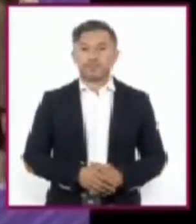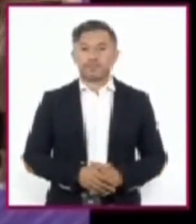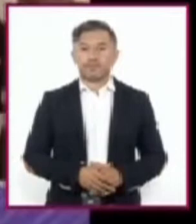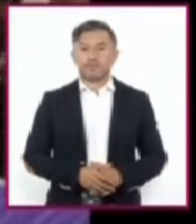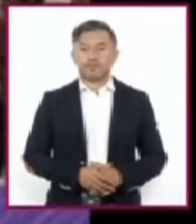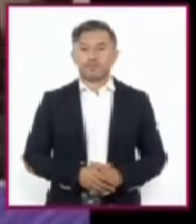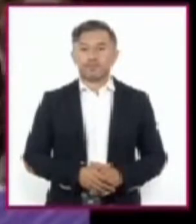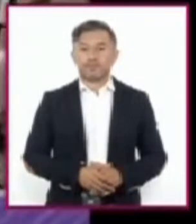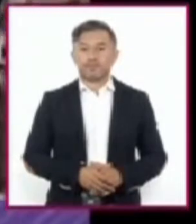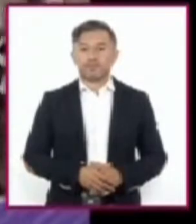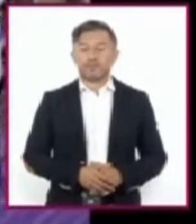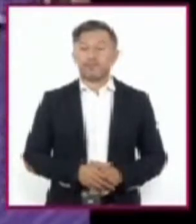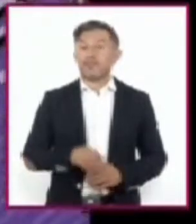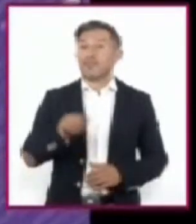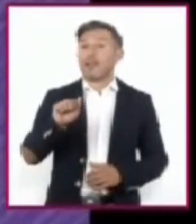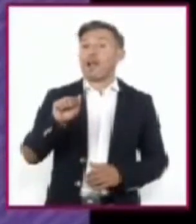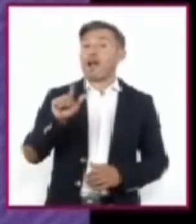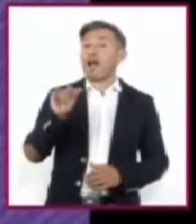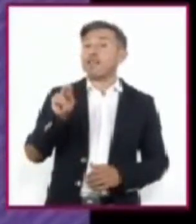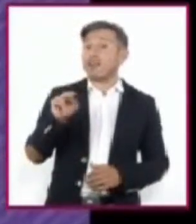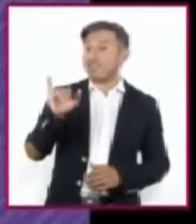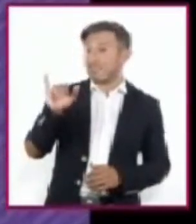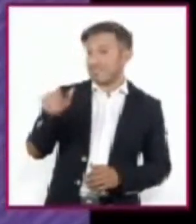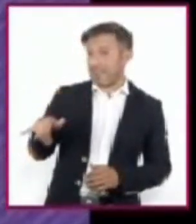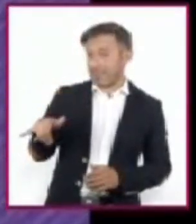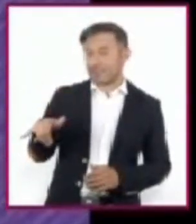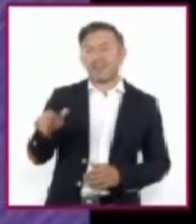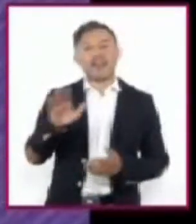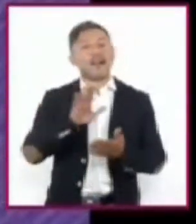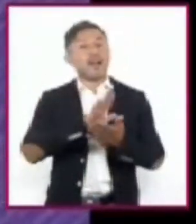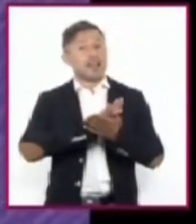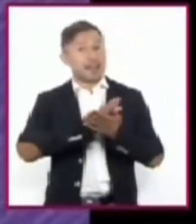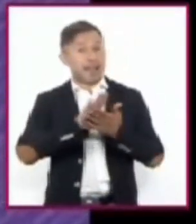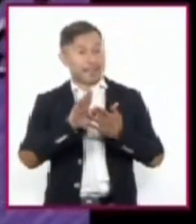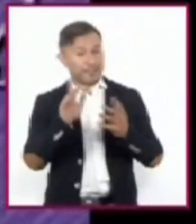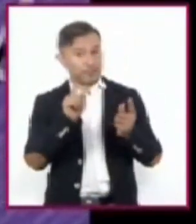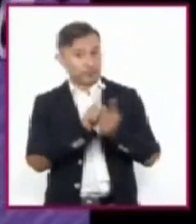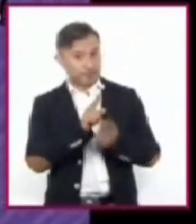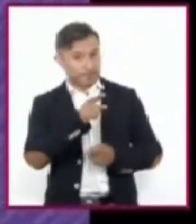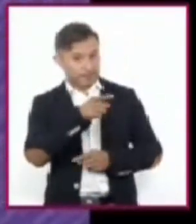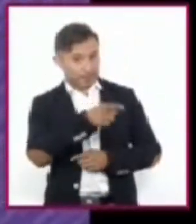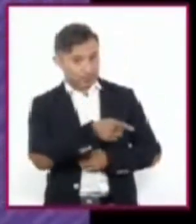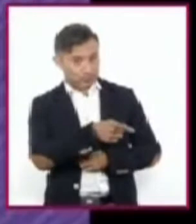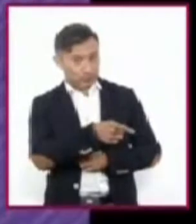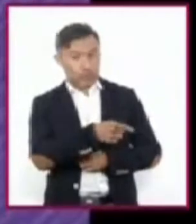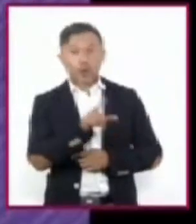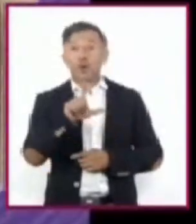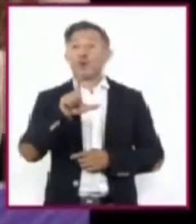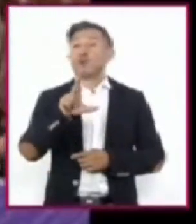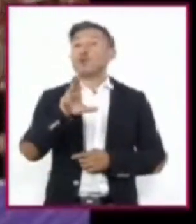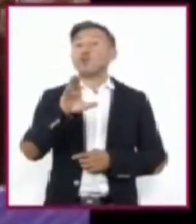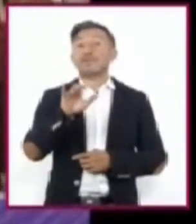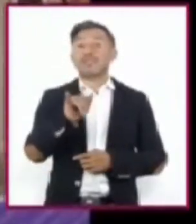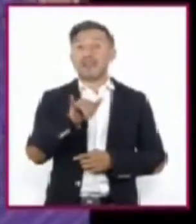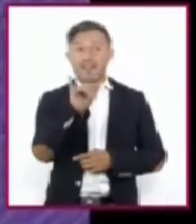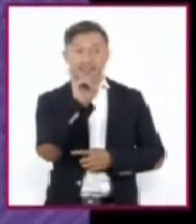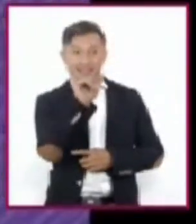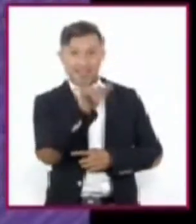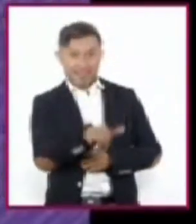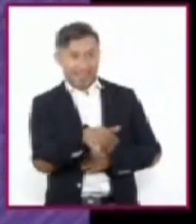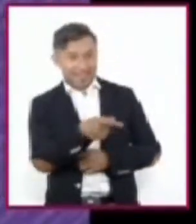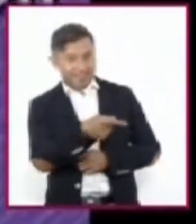This is Alan. Nice to meet you. This is Lucia. Nice